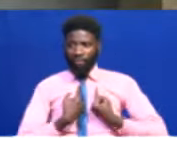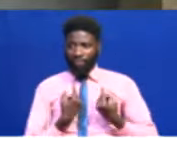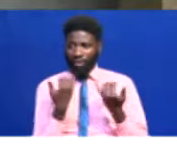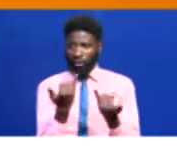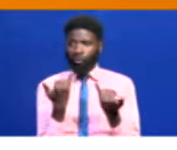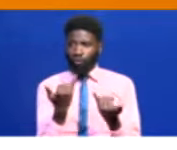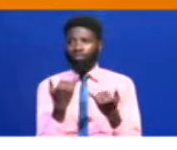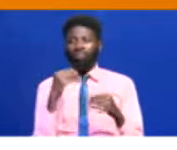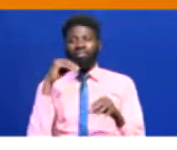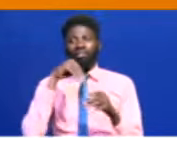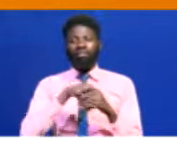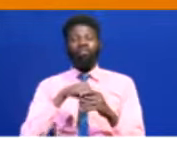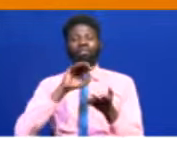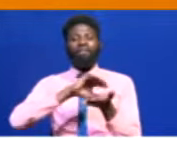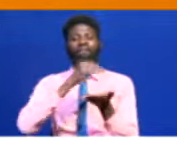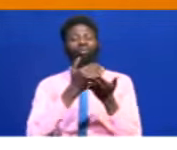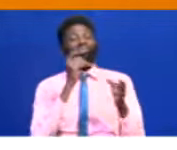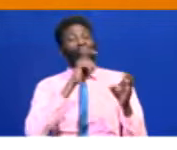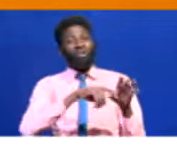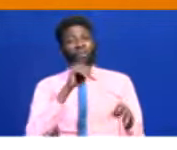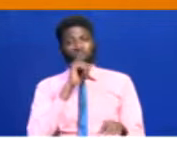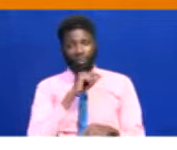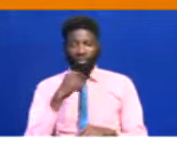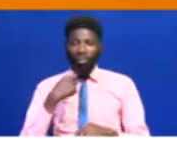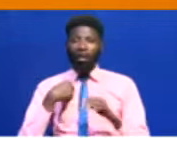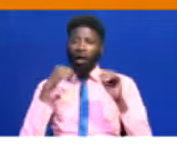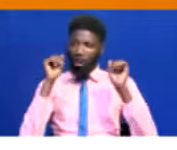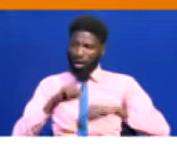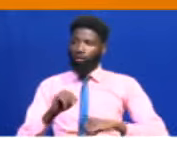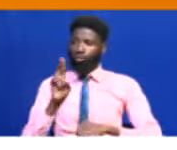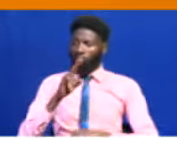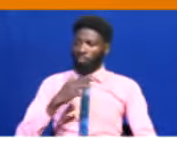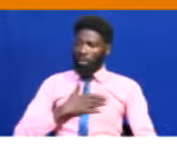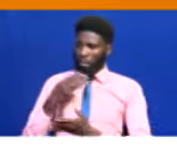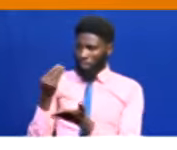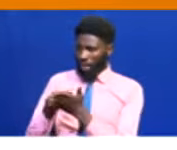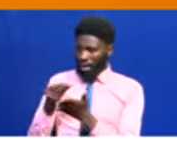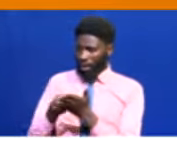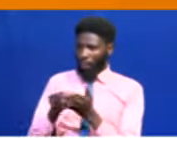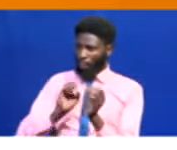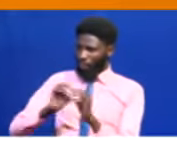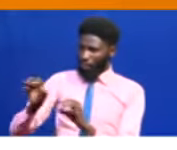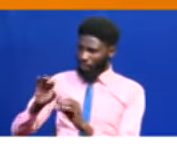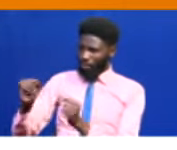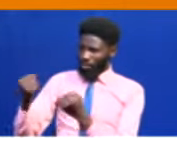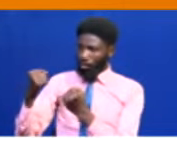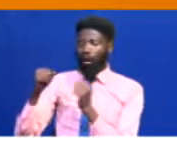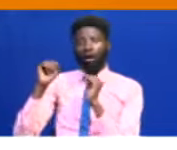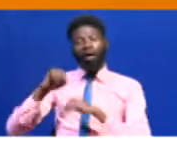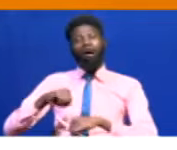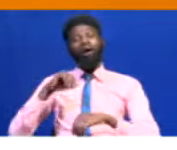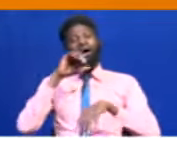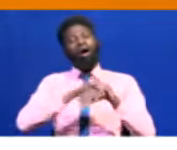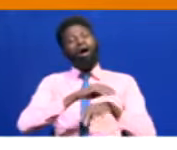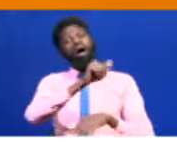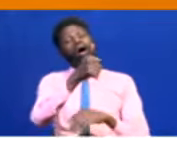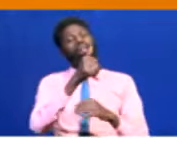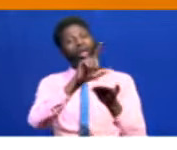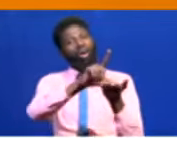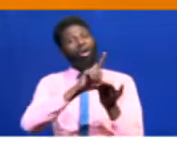already in this particular fund, right. can one use their contributions, with their contribution, mm-hmm. to access funds to buy the